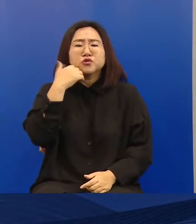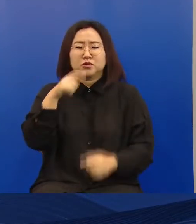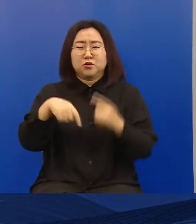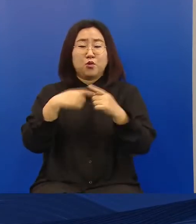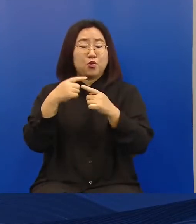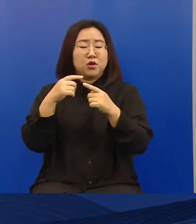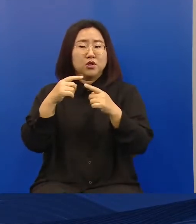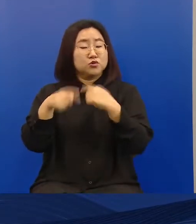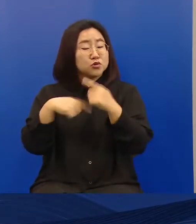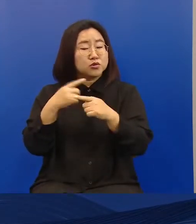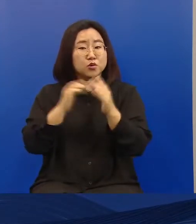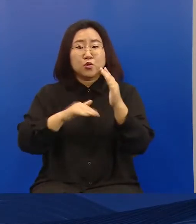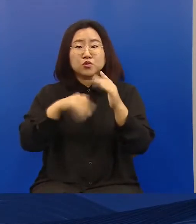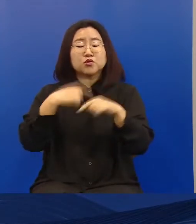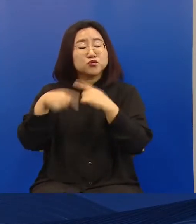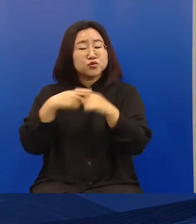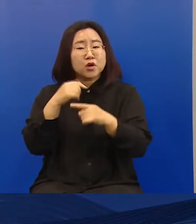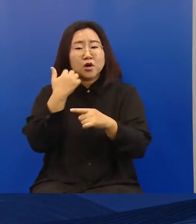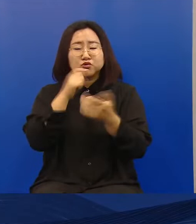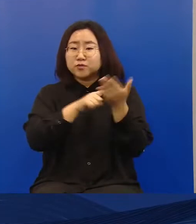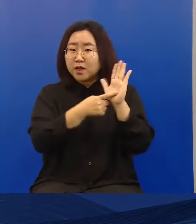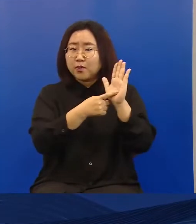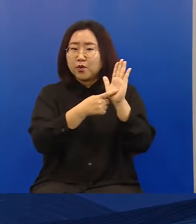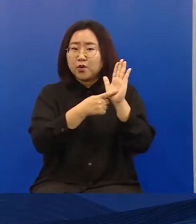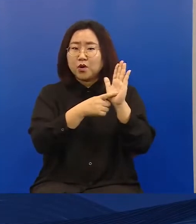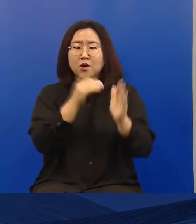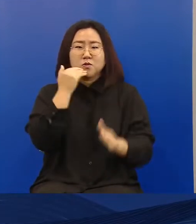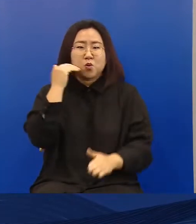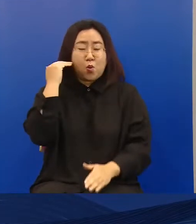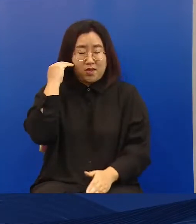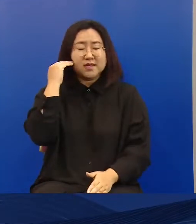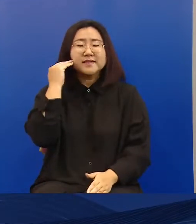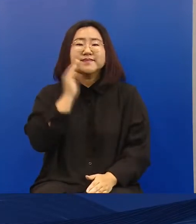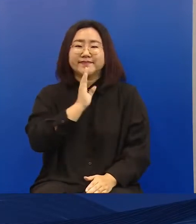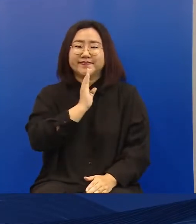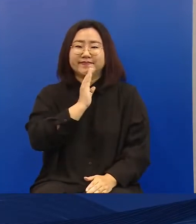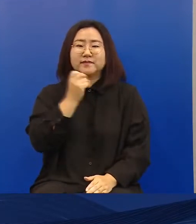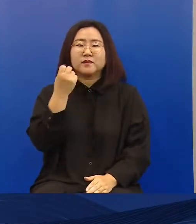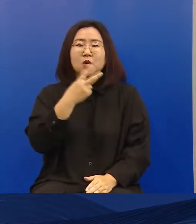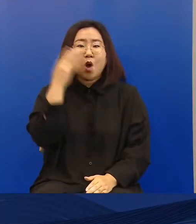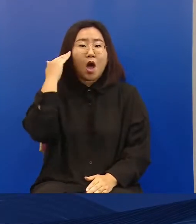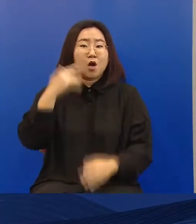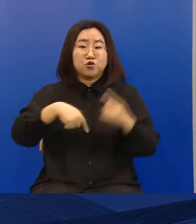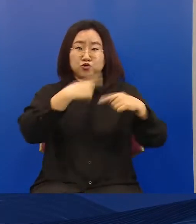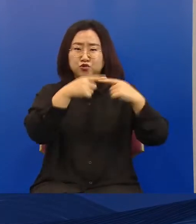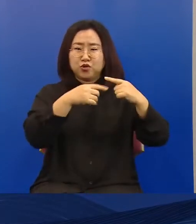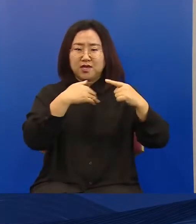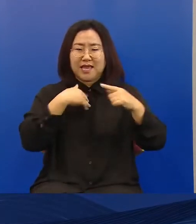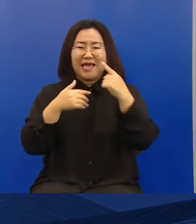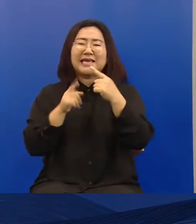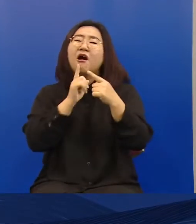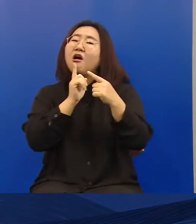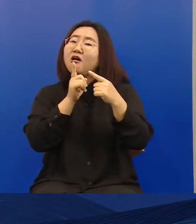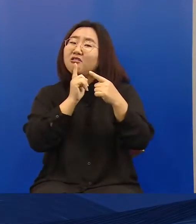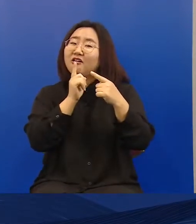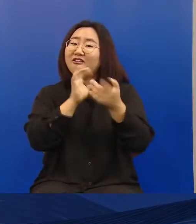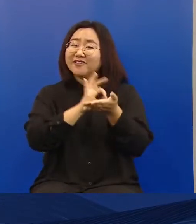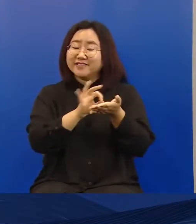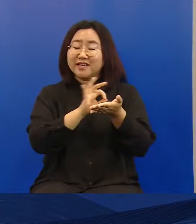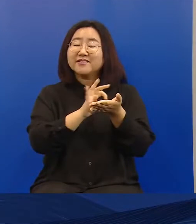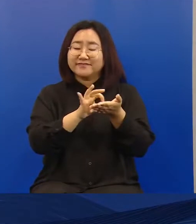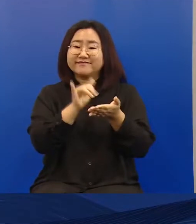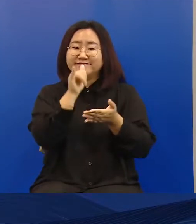will talk about the people becoming the subject of life. Our speaker